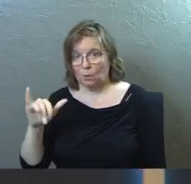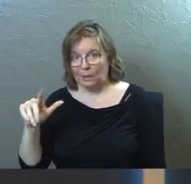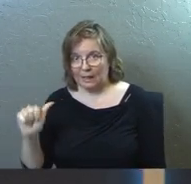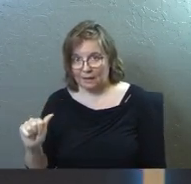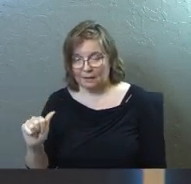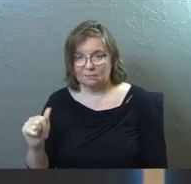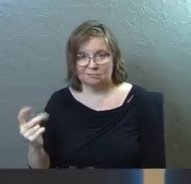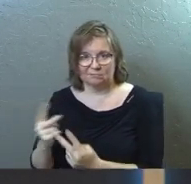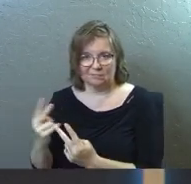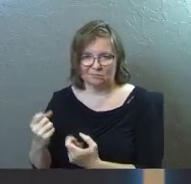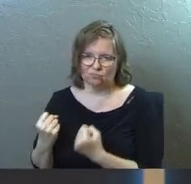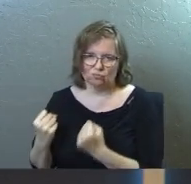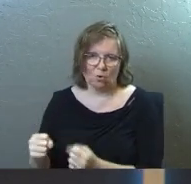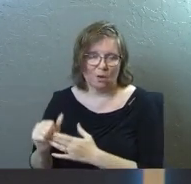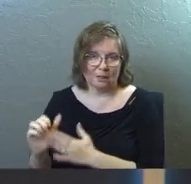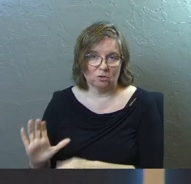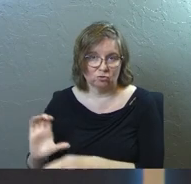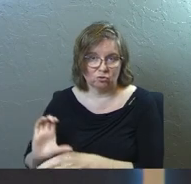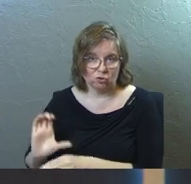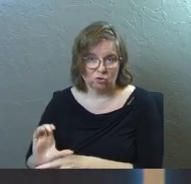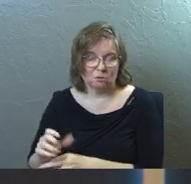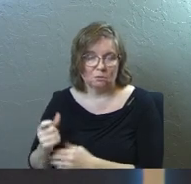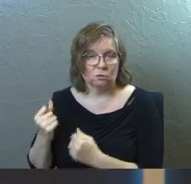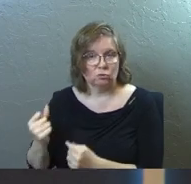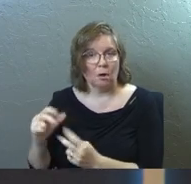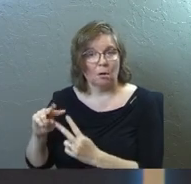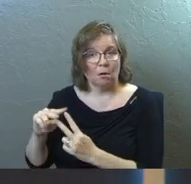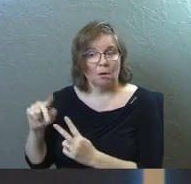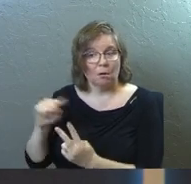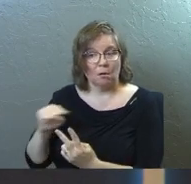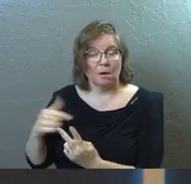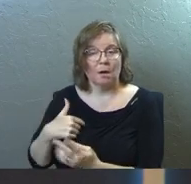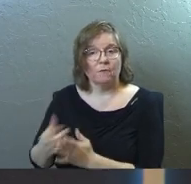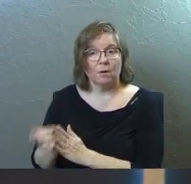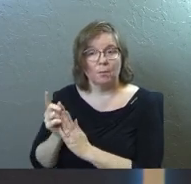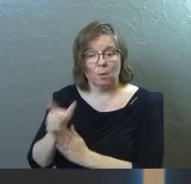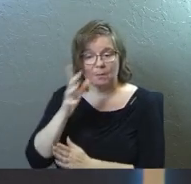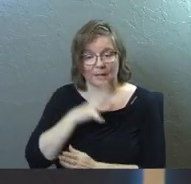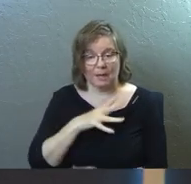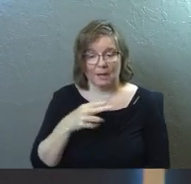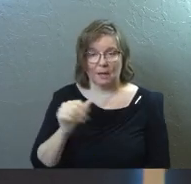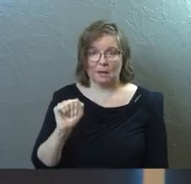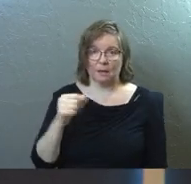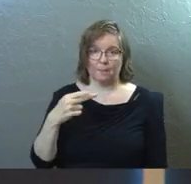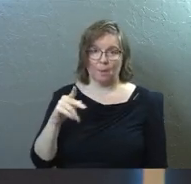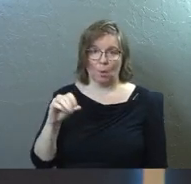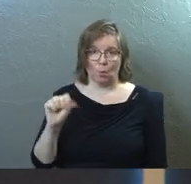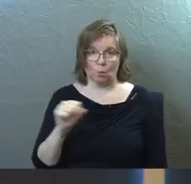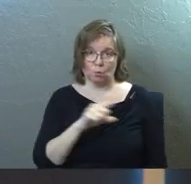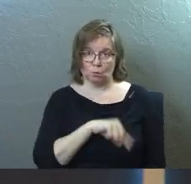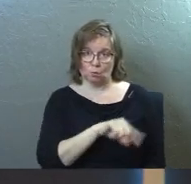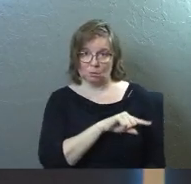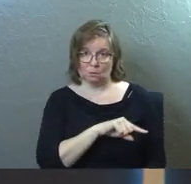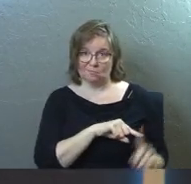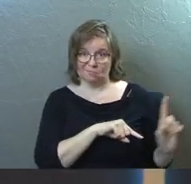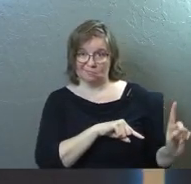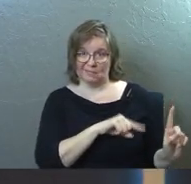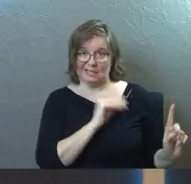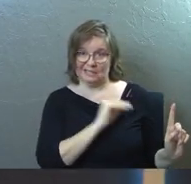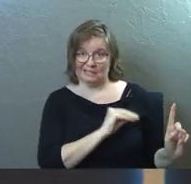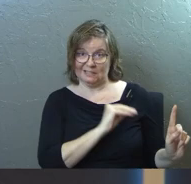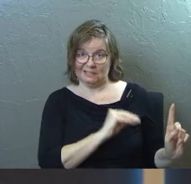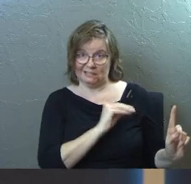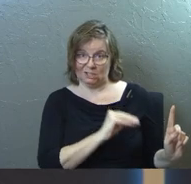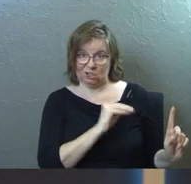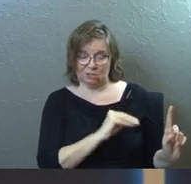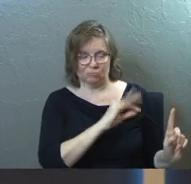just powerhouse leaders in the church and this powerhouse couple, right? And they have this moment where there's a guy named Apollos in their community, and he's teaching about